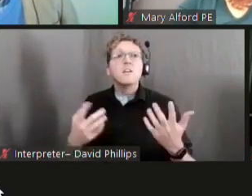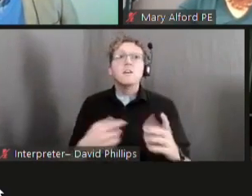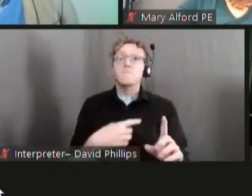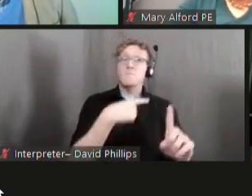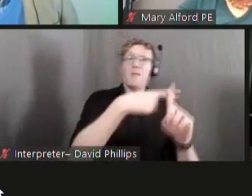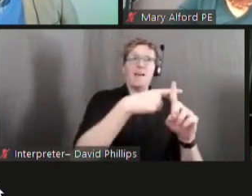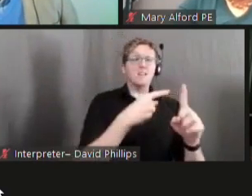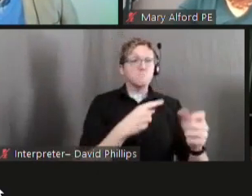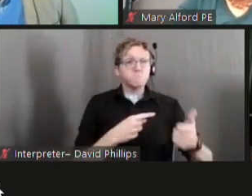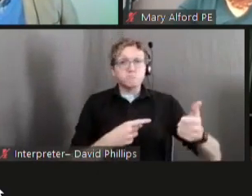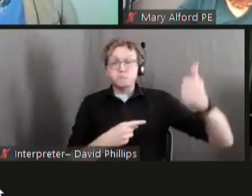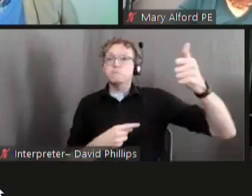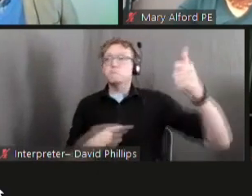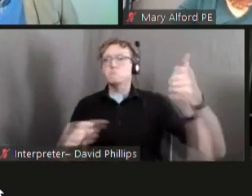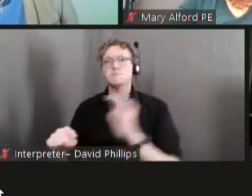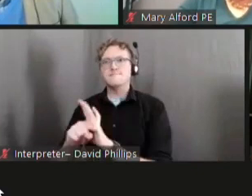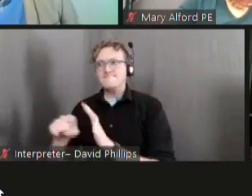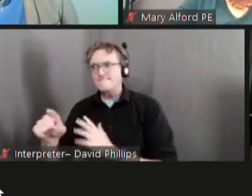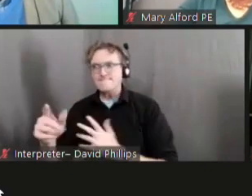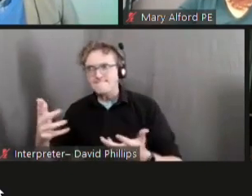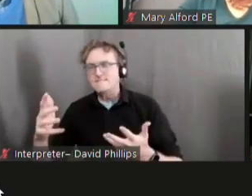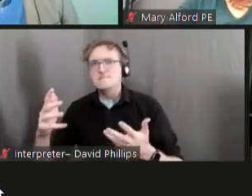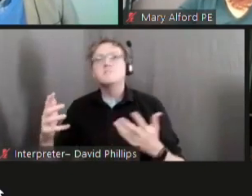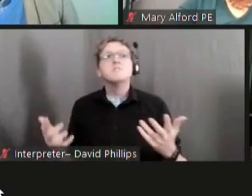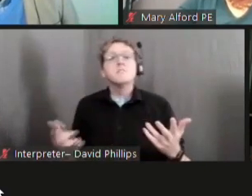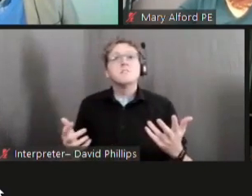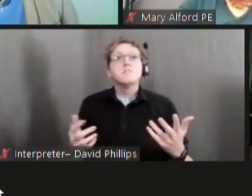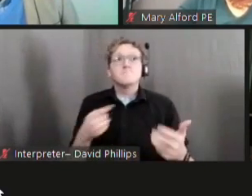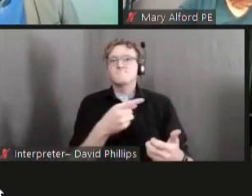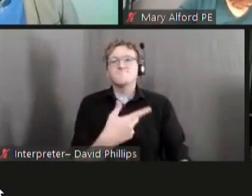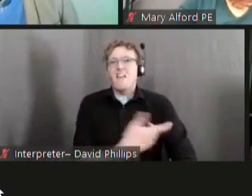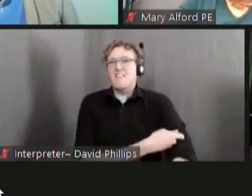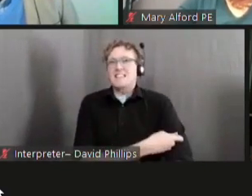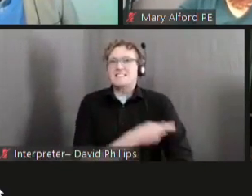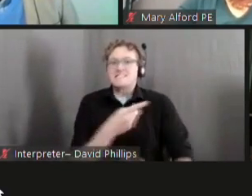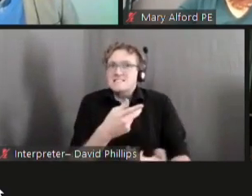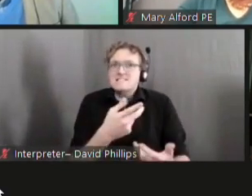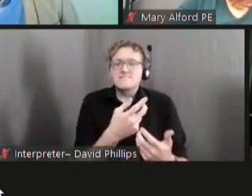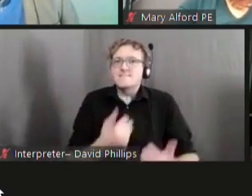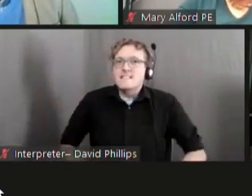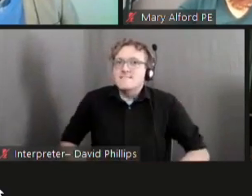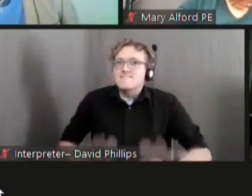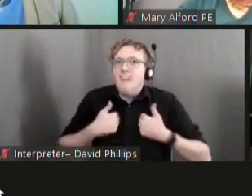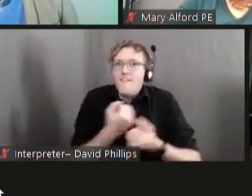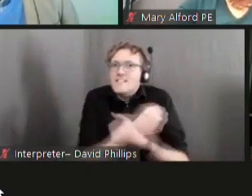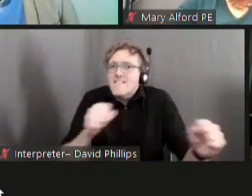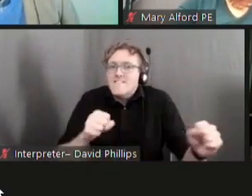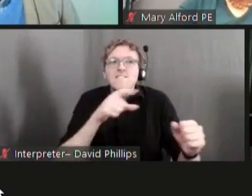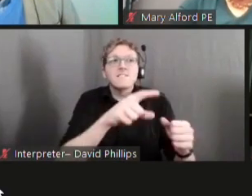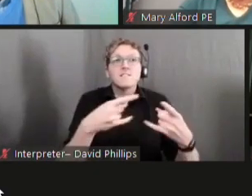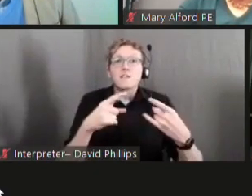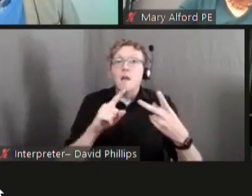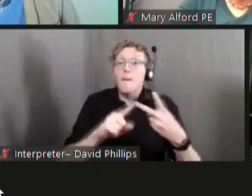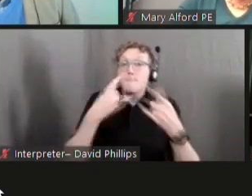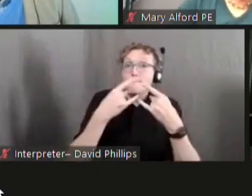the inconvenience versus the life-saving moves of vaccines and the life-saving move of masking up while indoors,